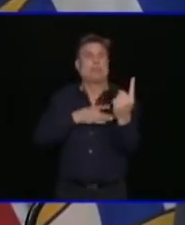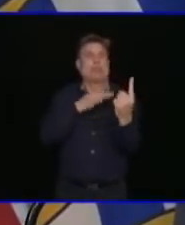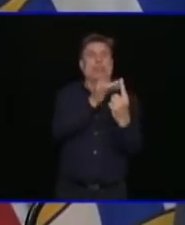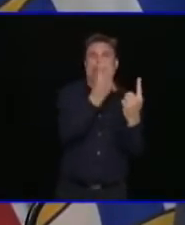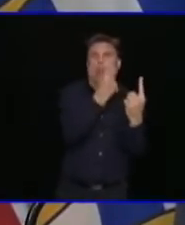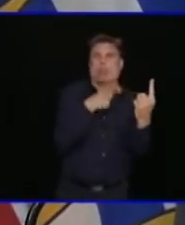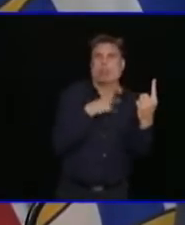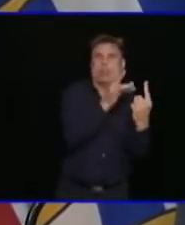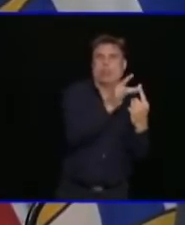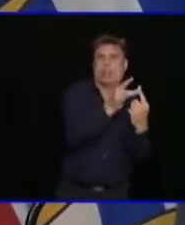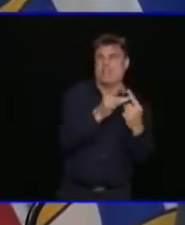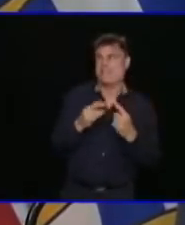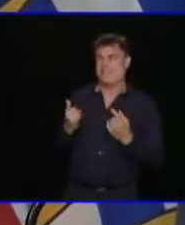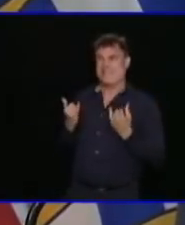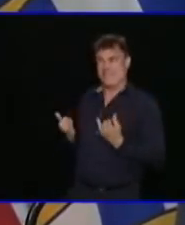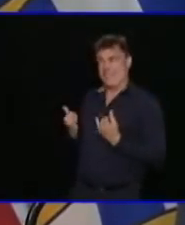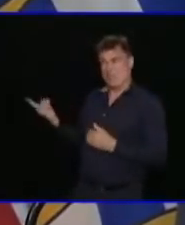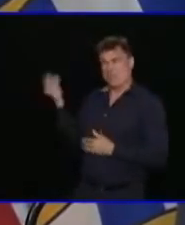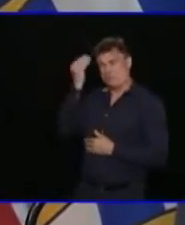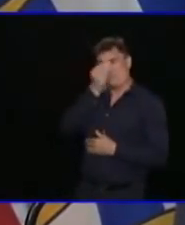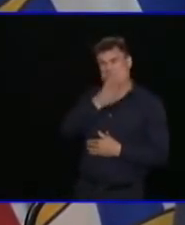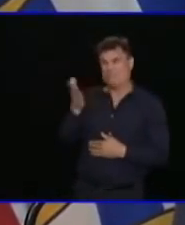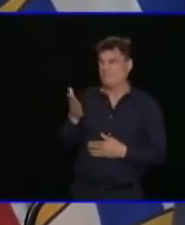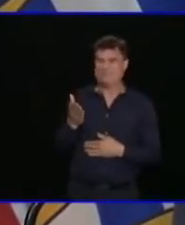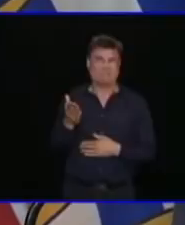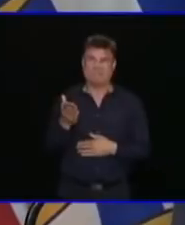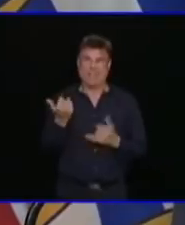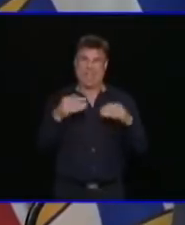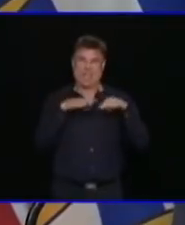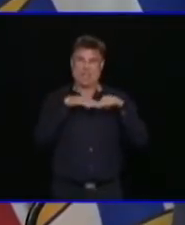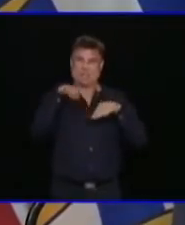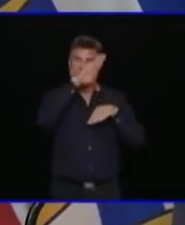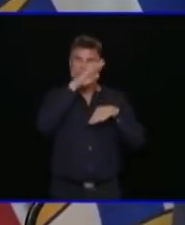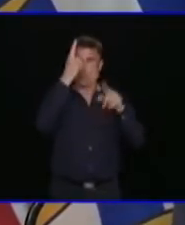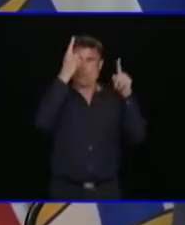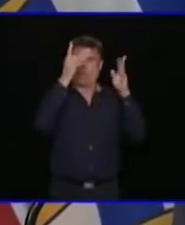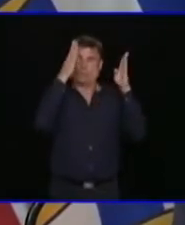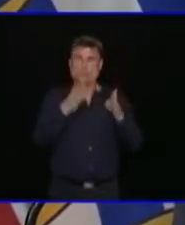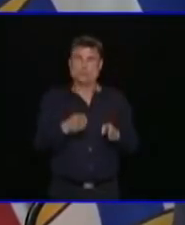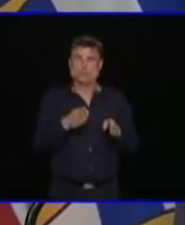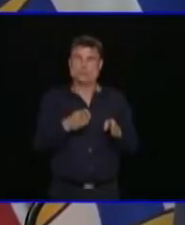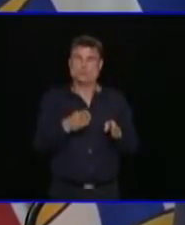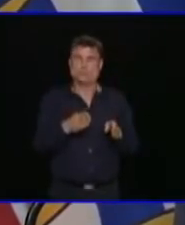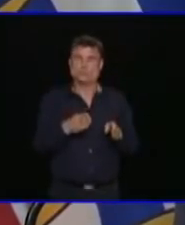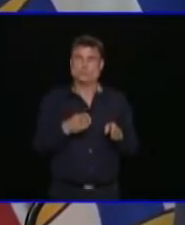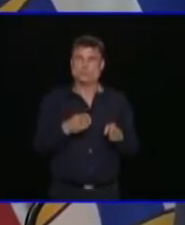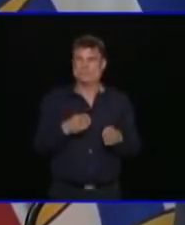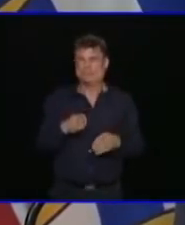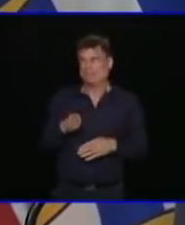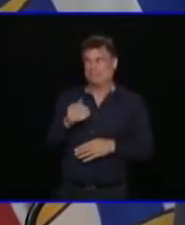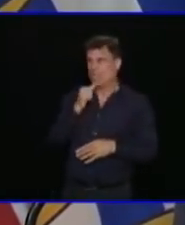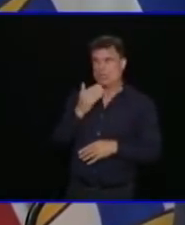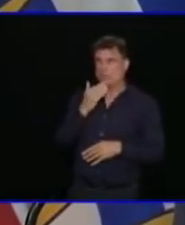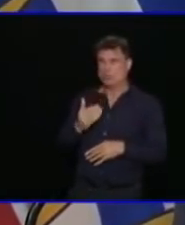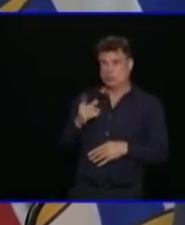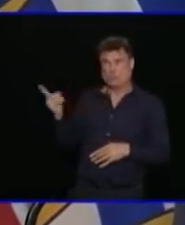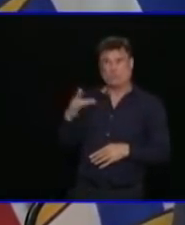the numbers you've given us today. Are you confident you can get it back down without